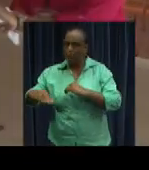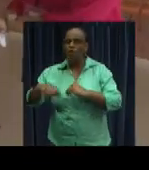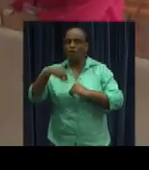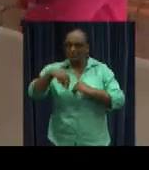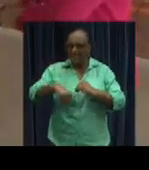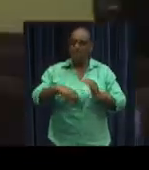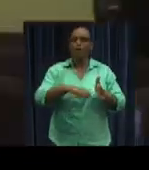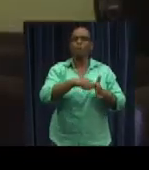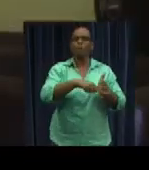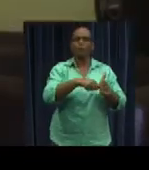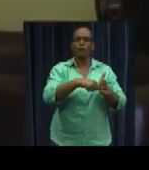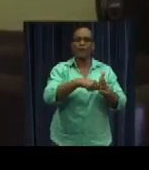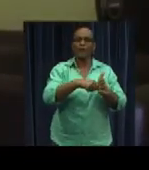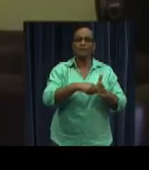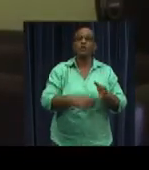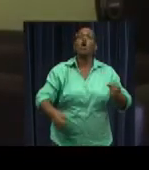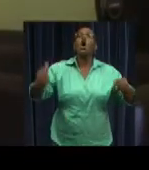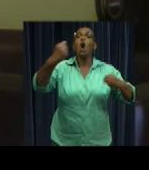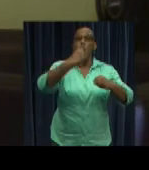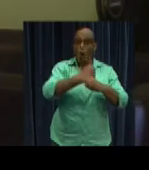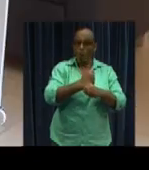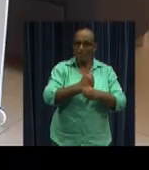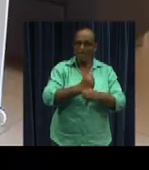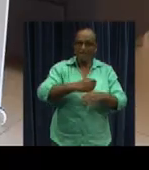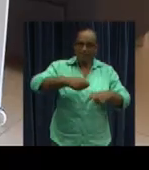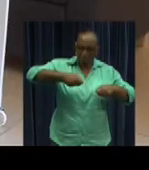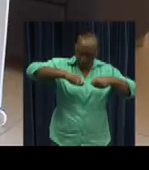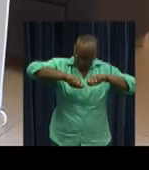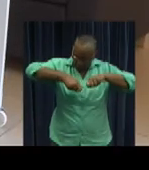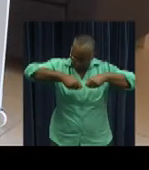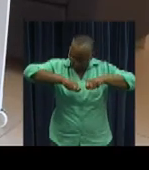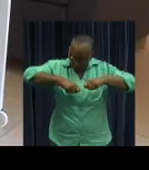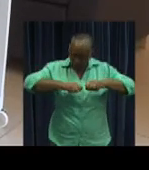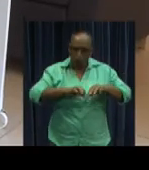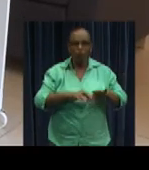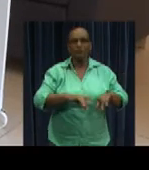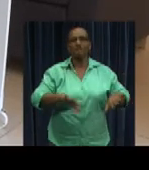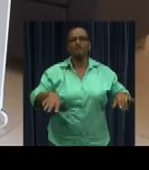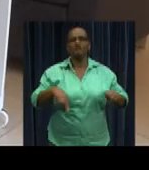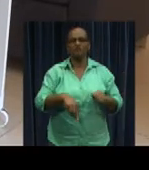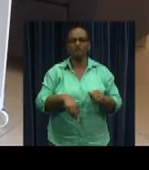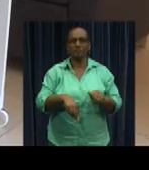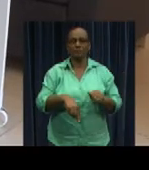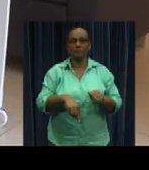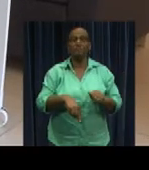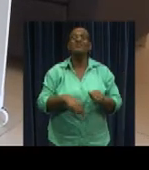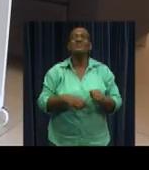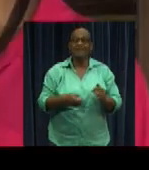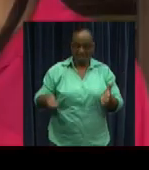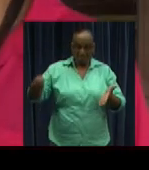Hospice The Horizon is an institution that provides such care professionally, Often